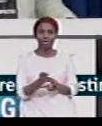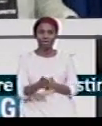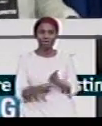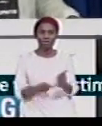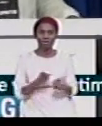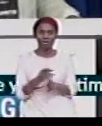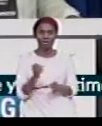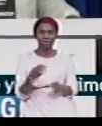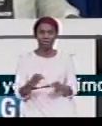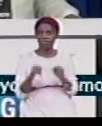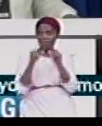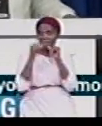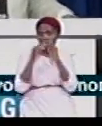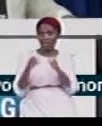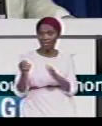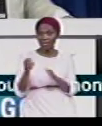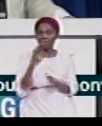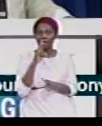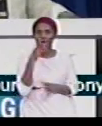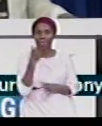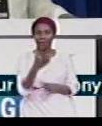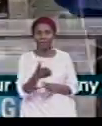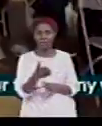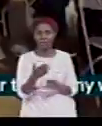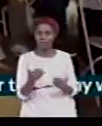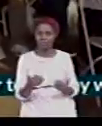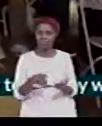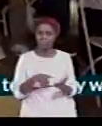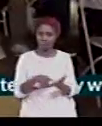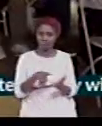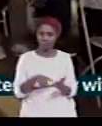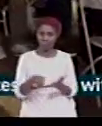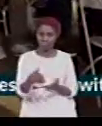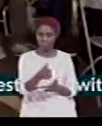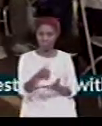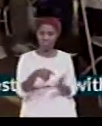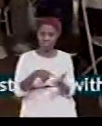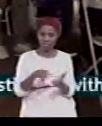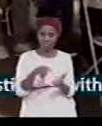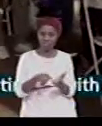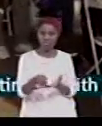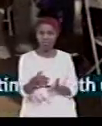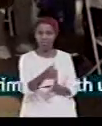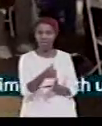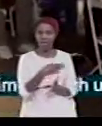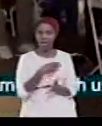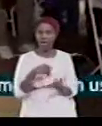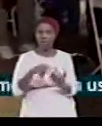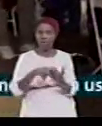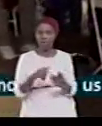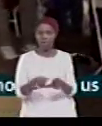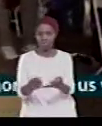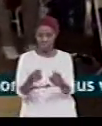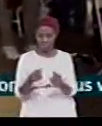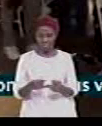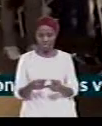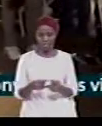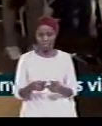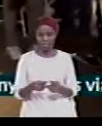there. Check up. Check up. And begin to come forward.